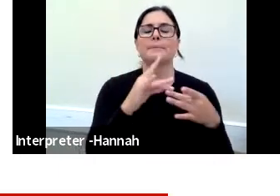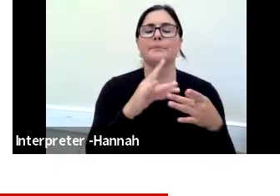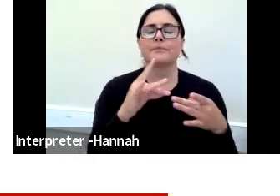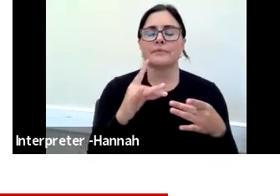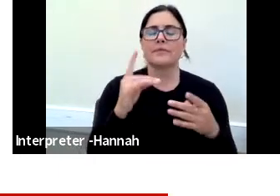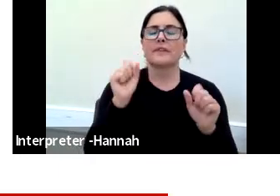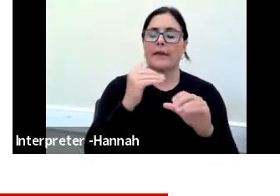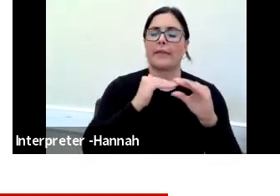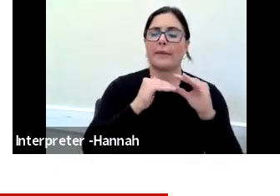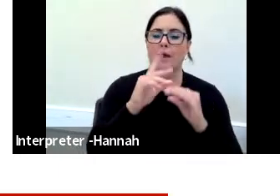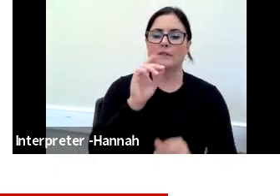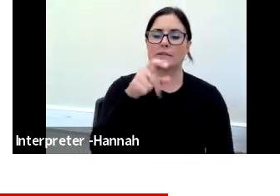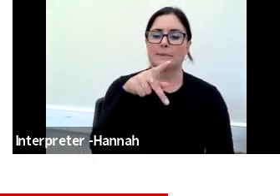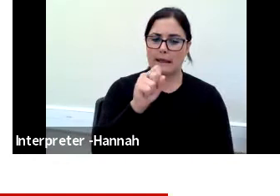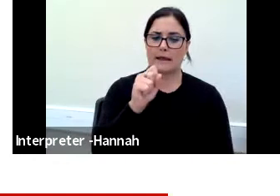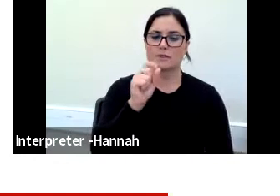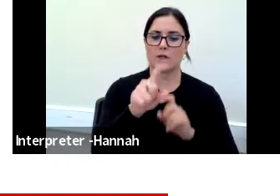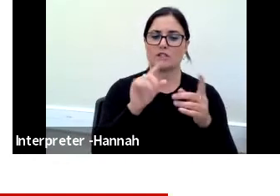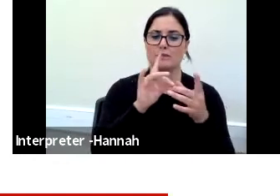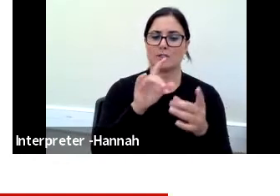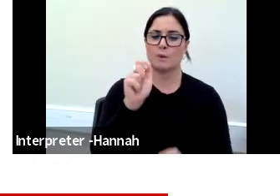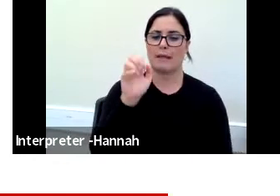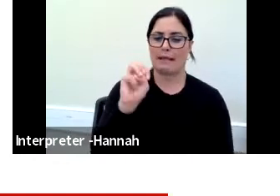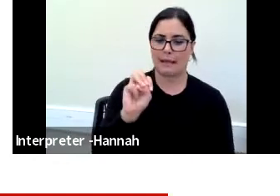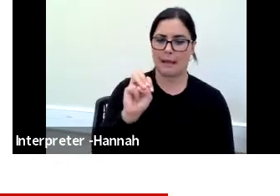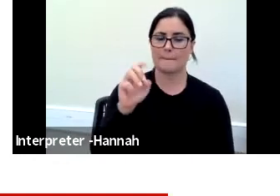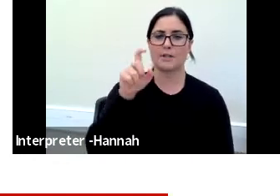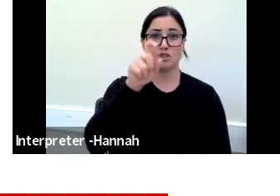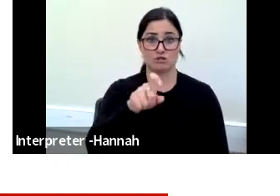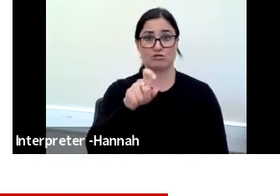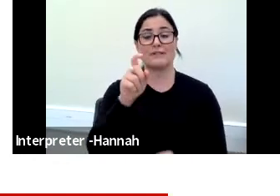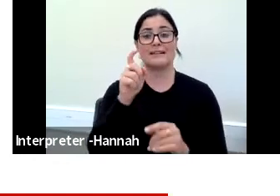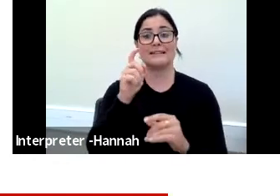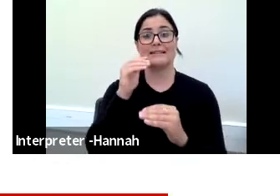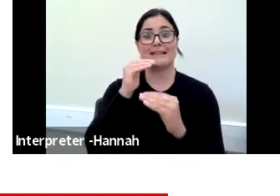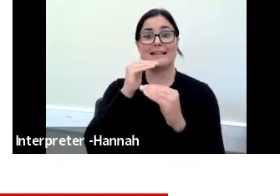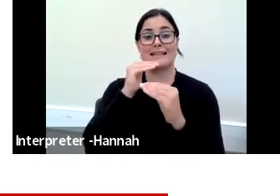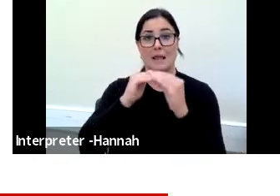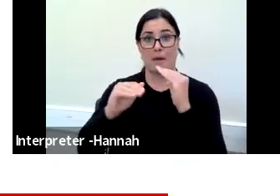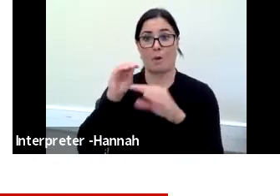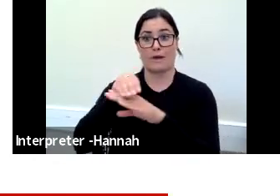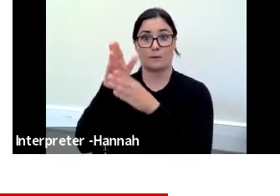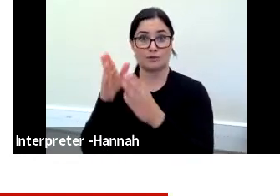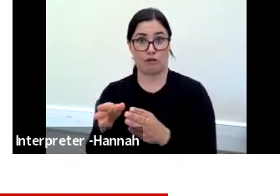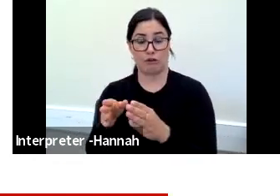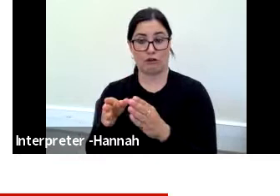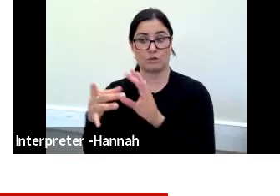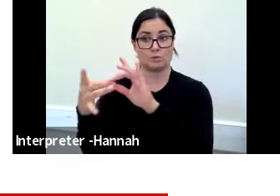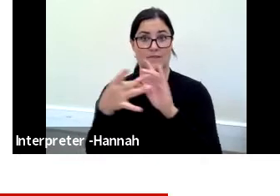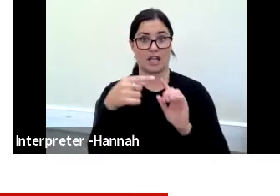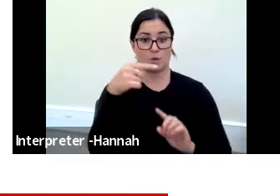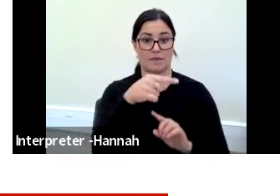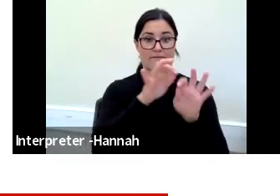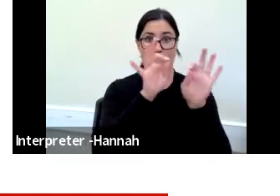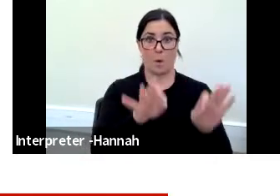email questions to dsps.aim. Would it make more sense to email the individual counselor that is listed on the student's